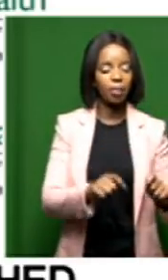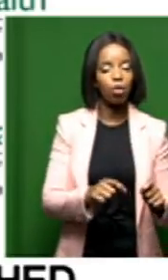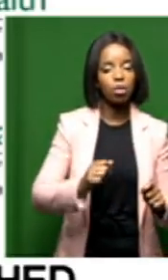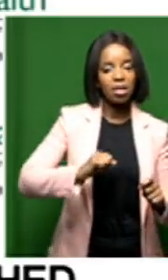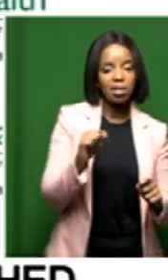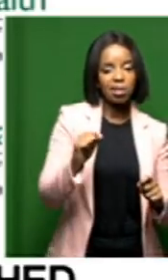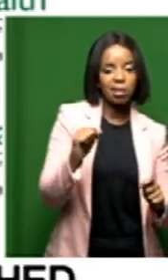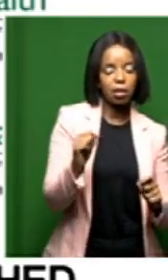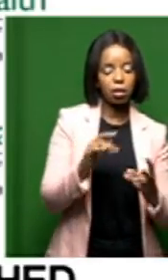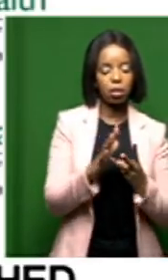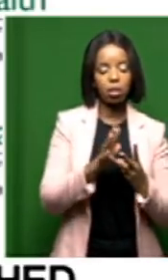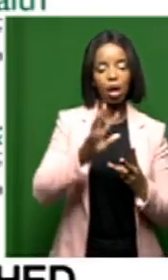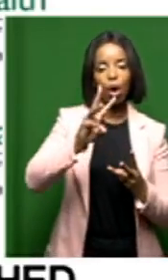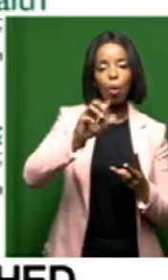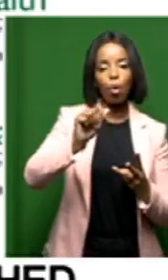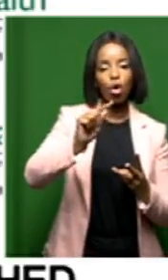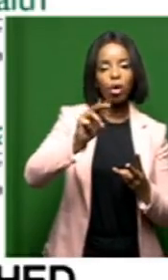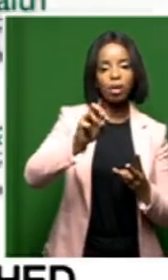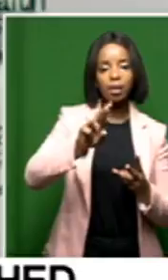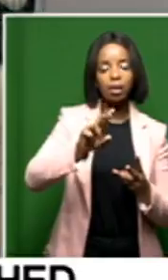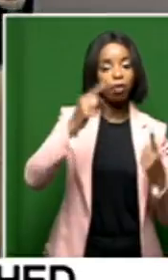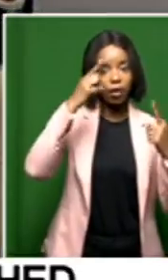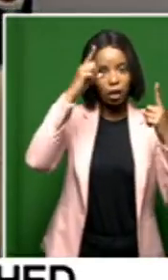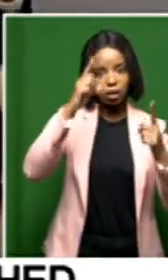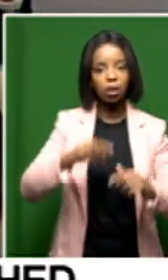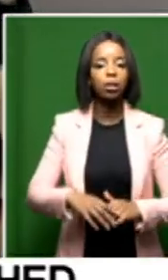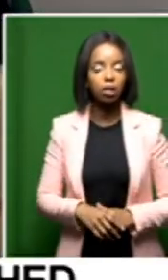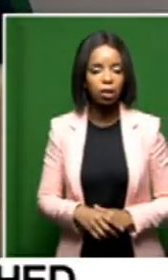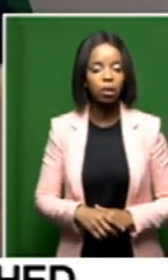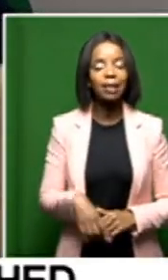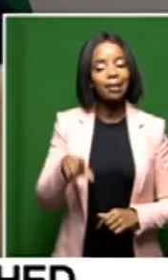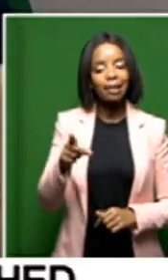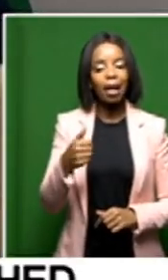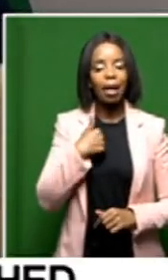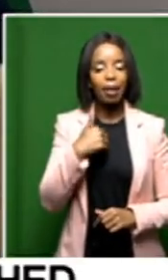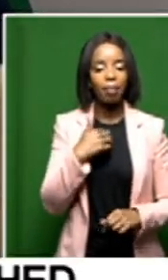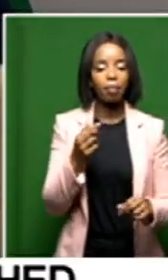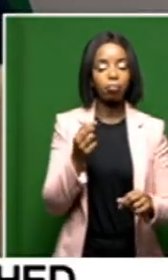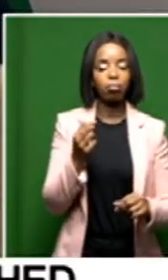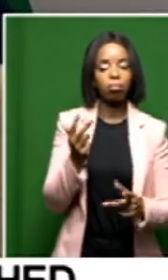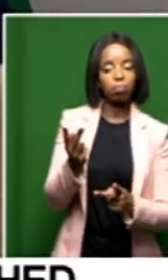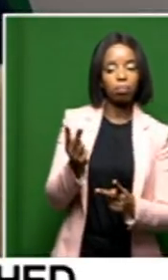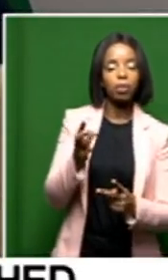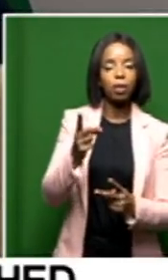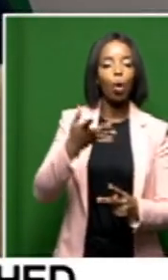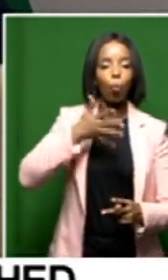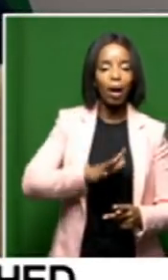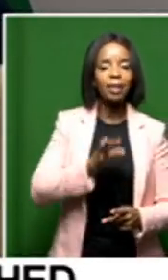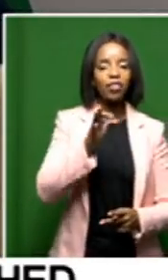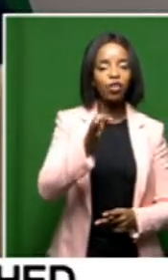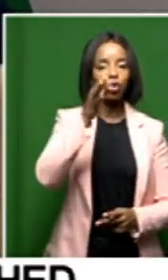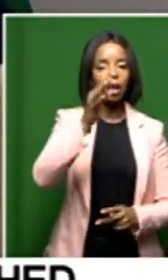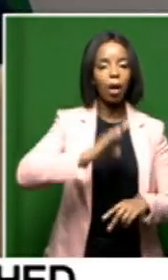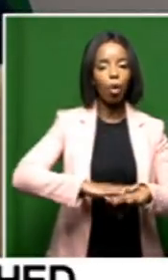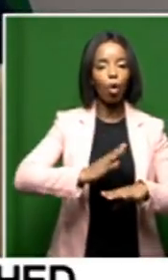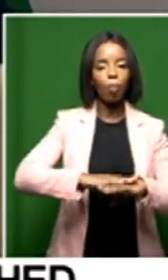Witwatersrand, and many other universities. I think in future he hopes to work with a lot more universities.